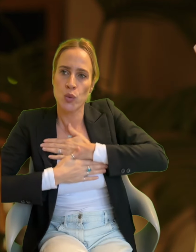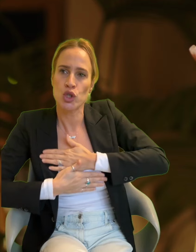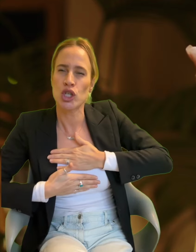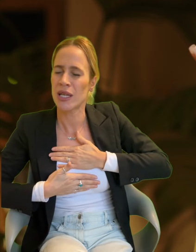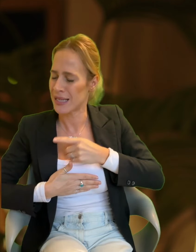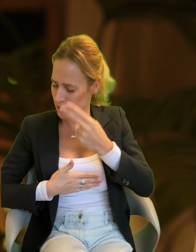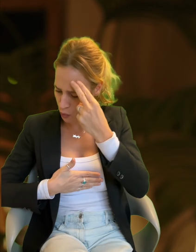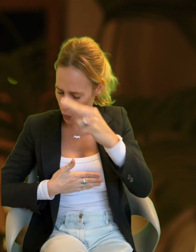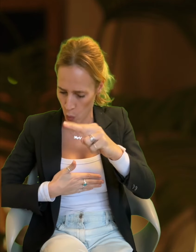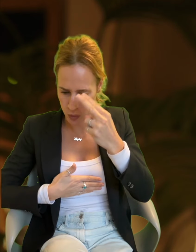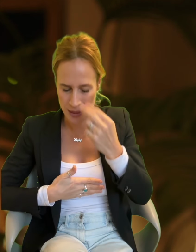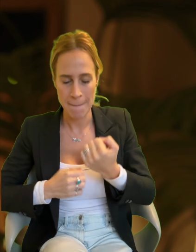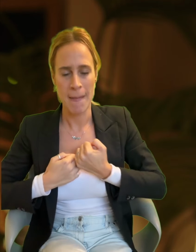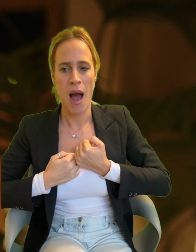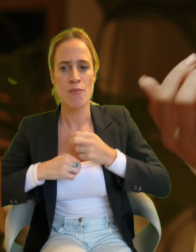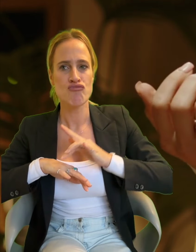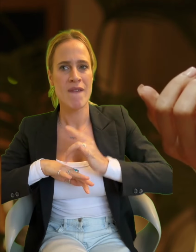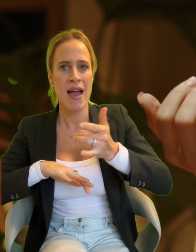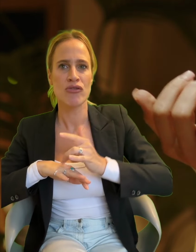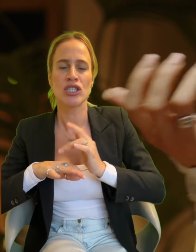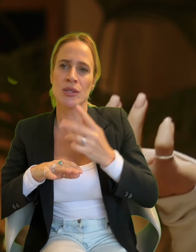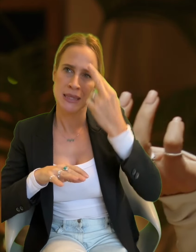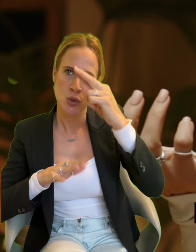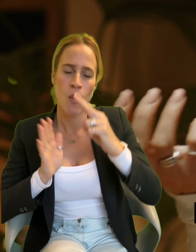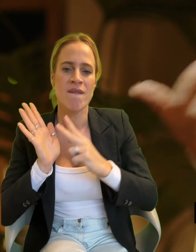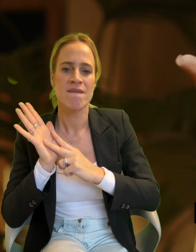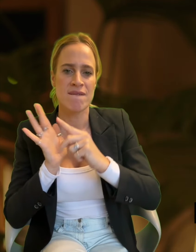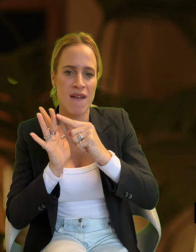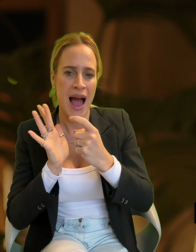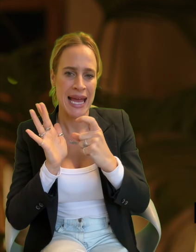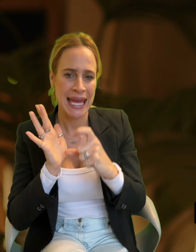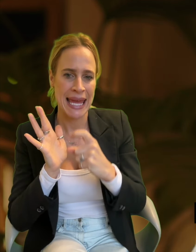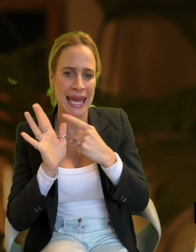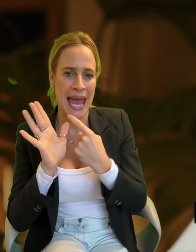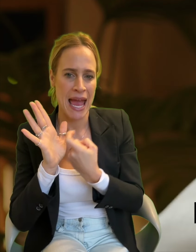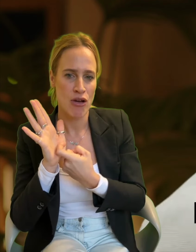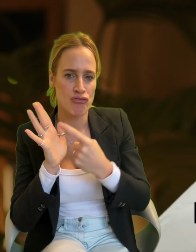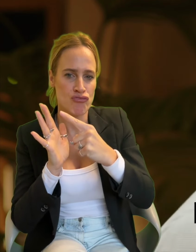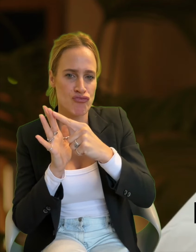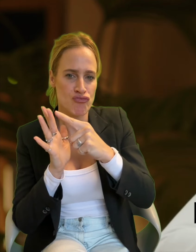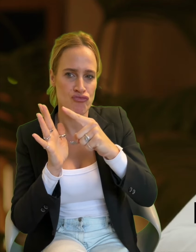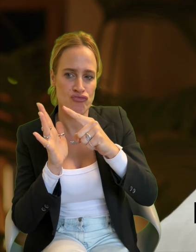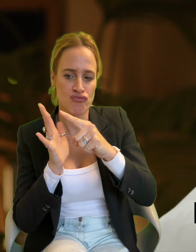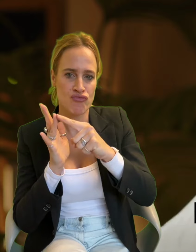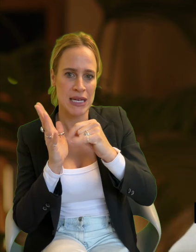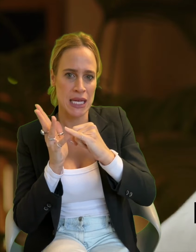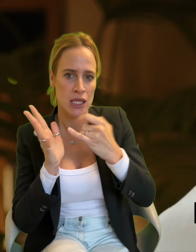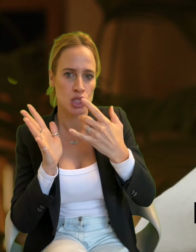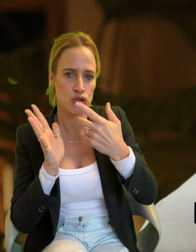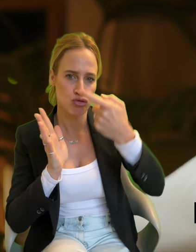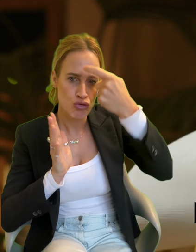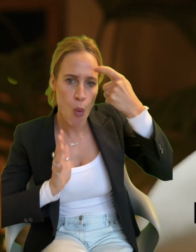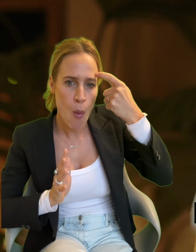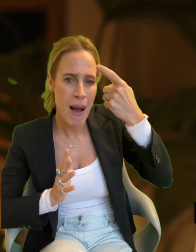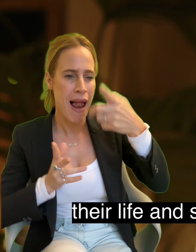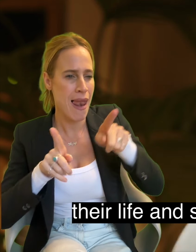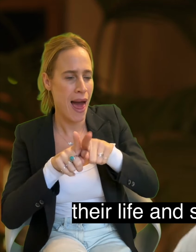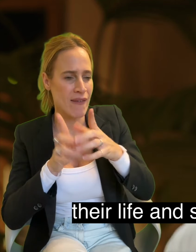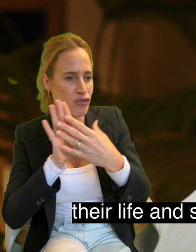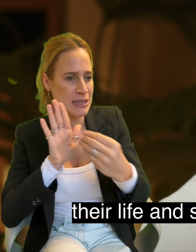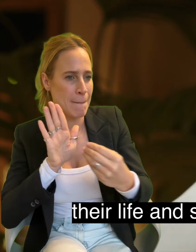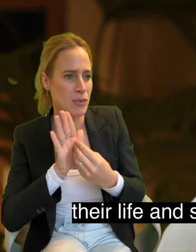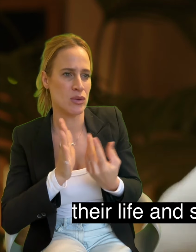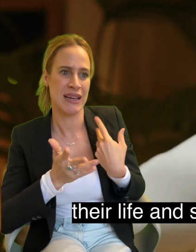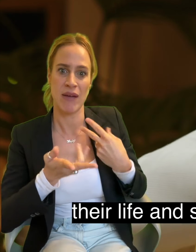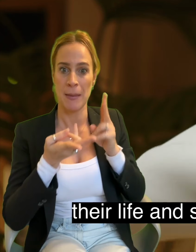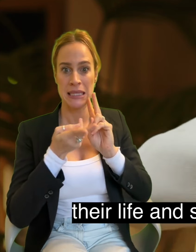called, in my profession, we call it vicarious trauma. It's when you're, like, if I'm interpreting someone losing their life